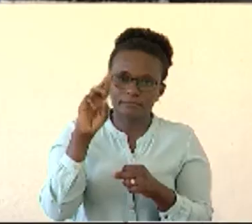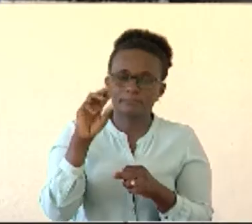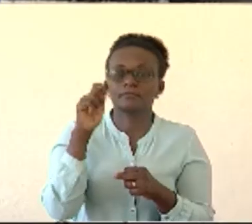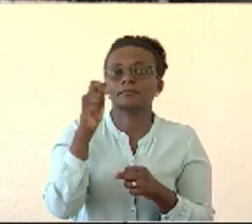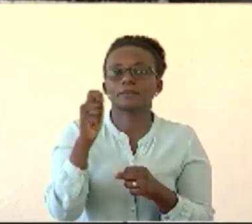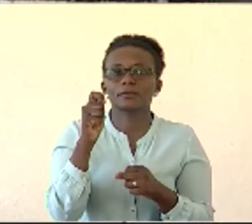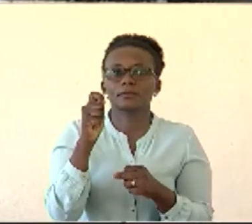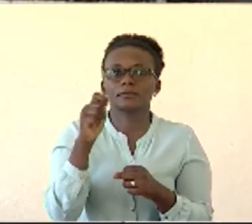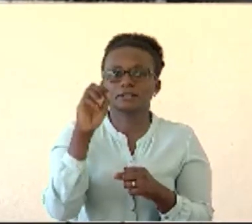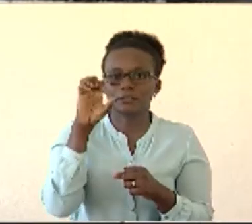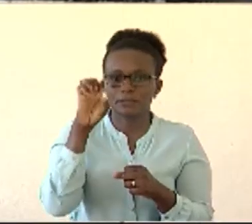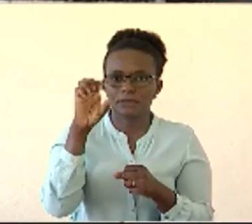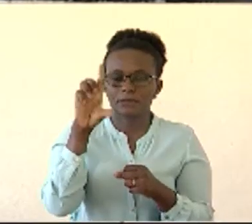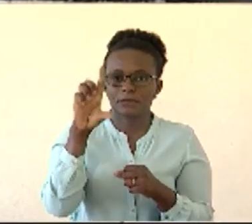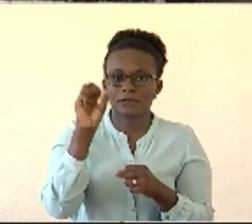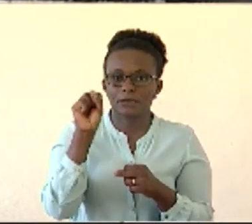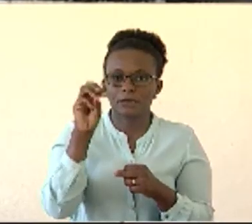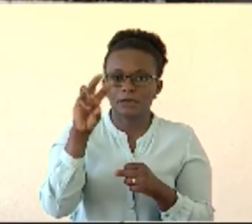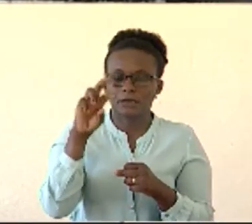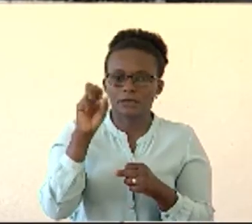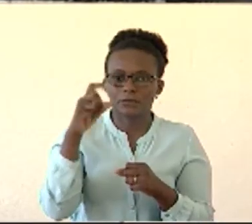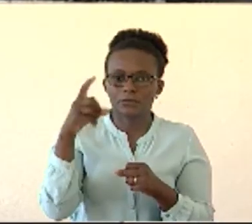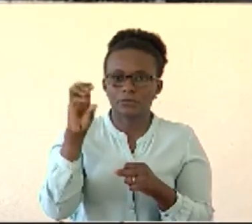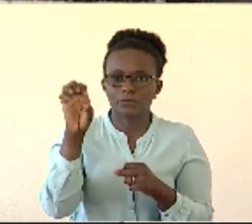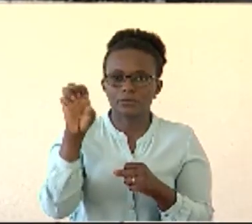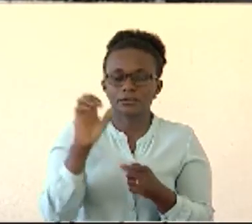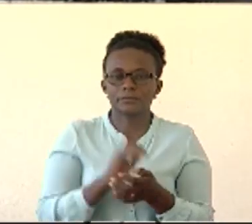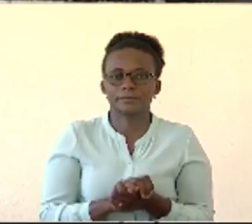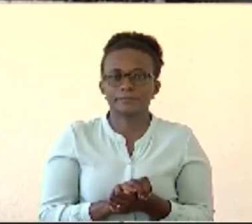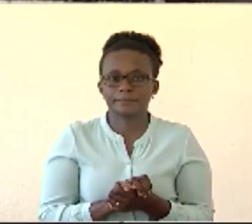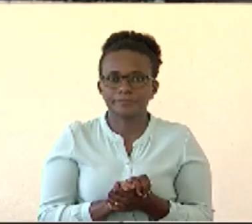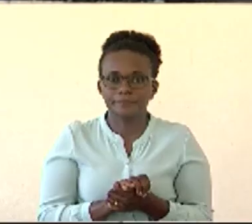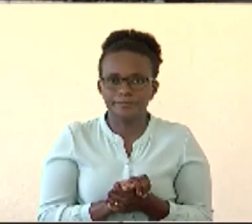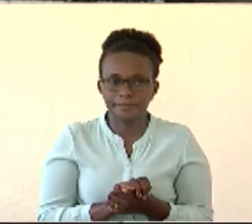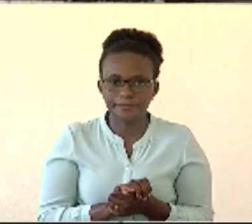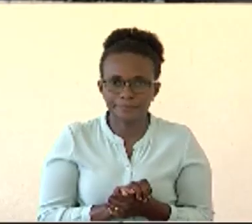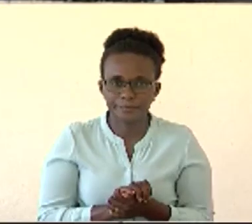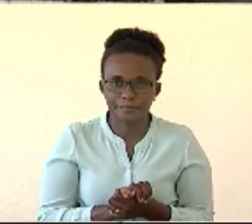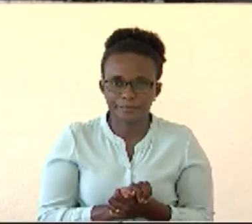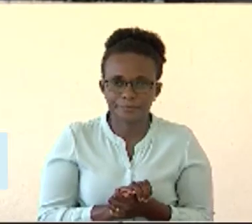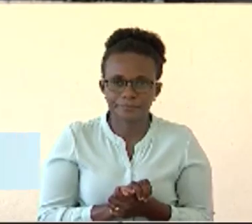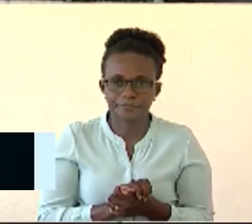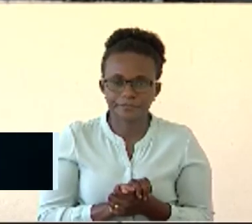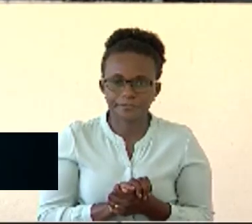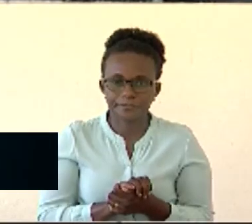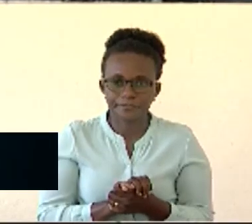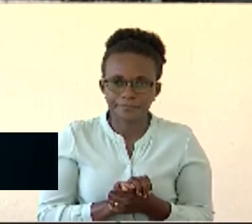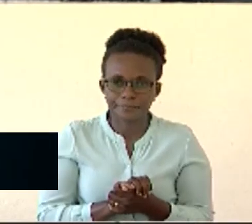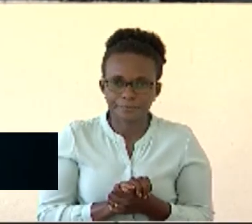less reactive, to be precise. So that is what we are just, let's